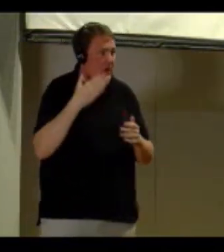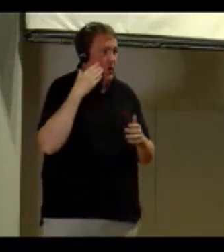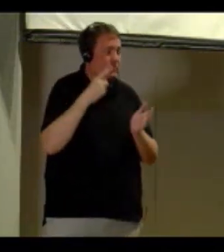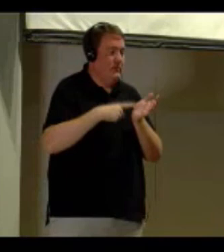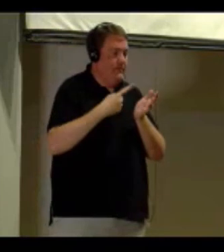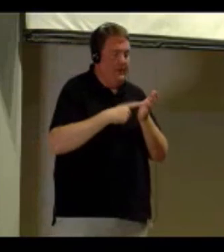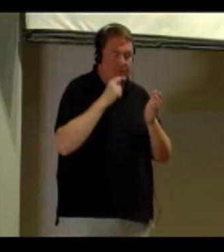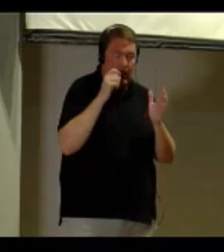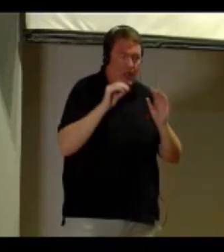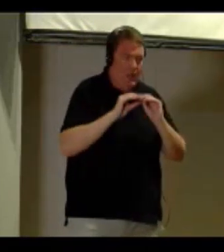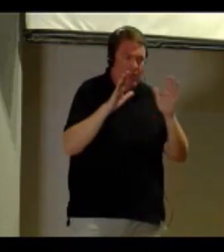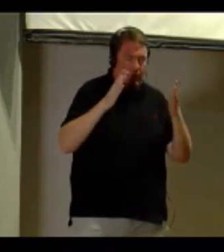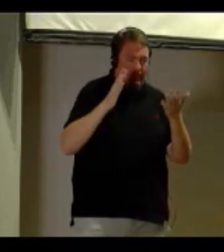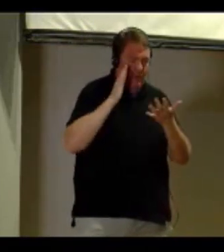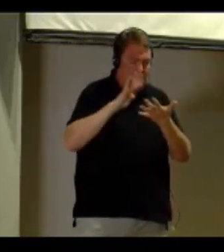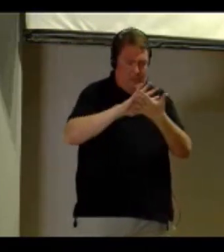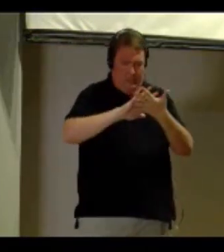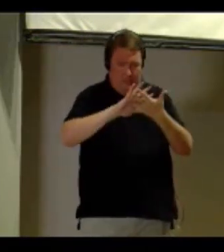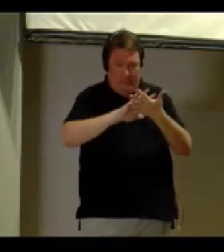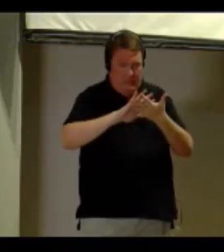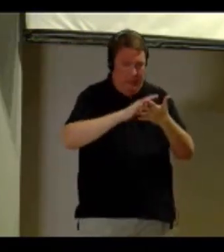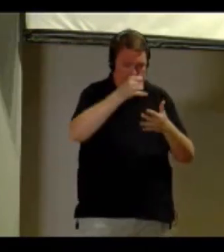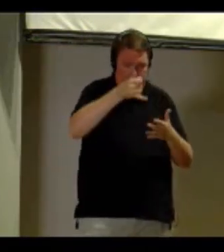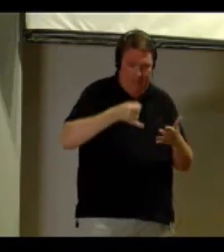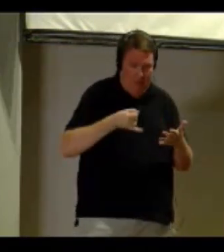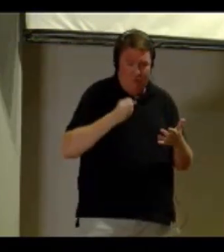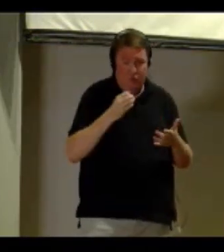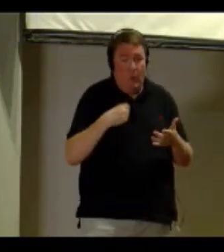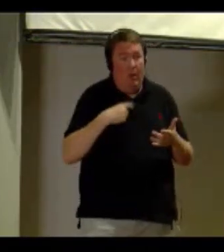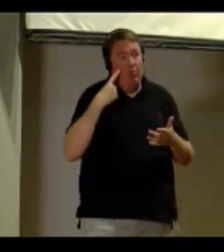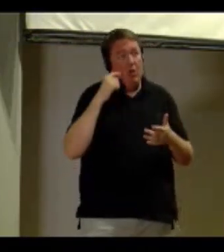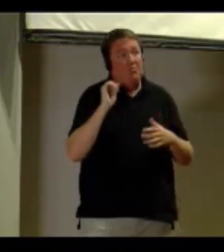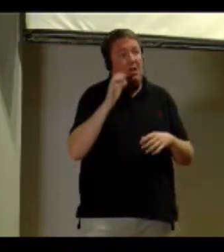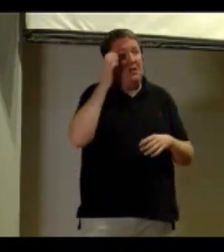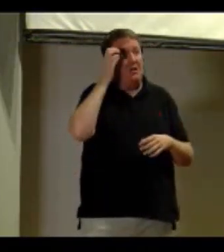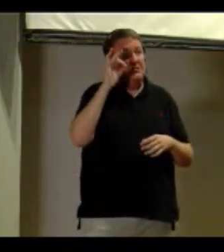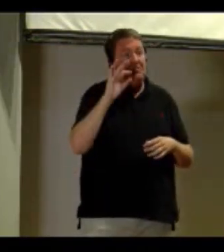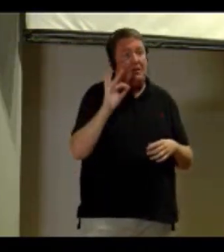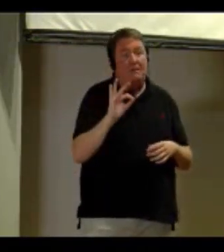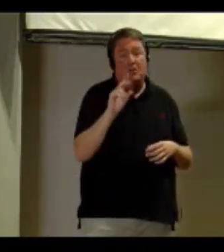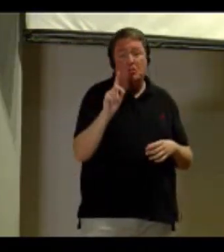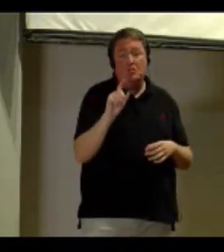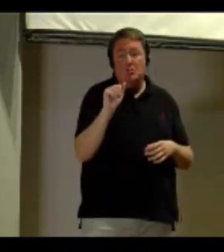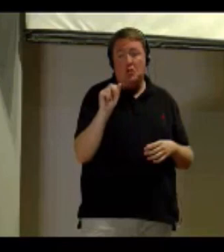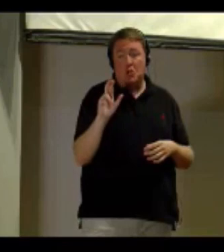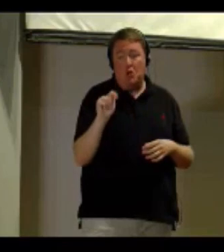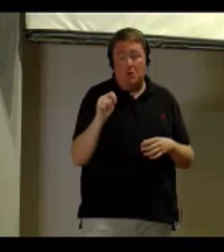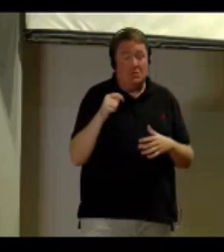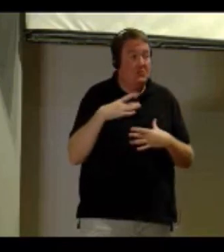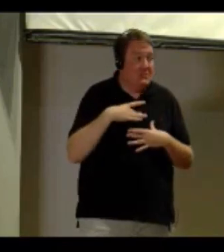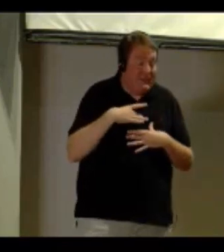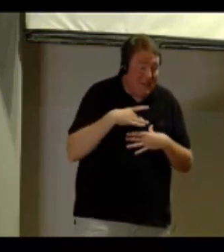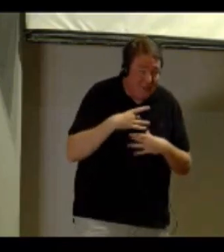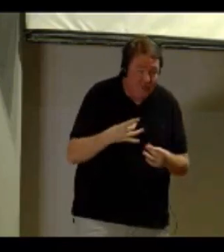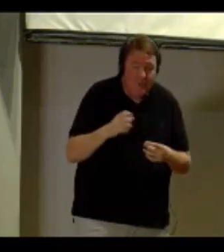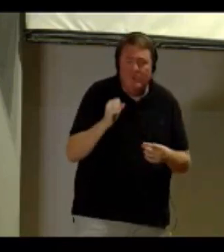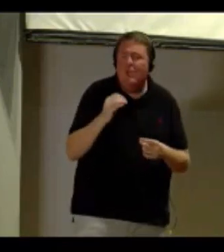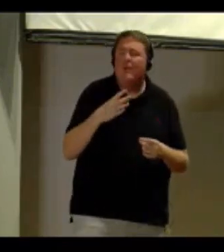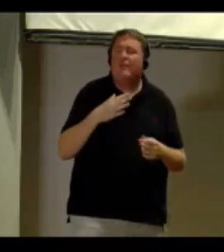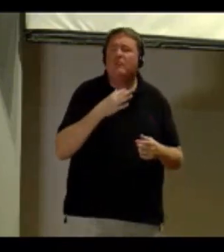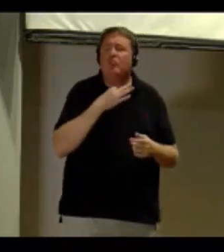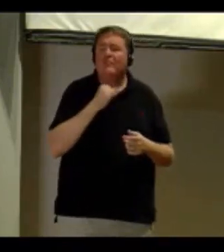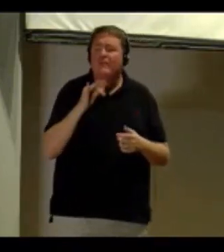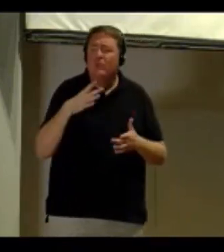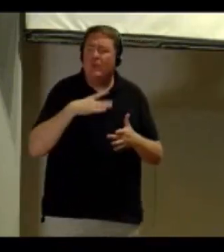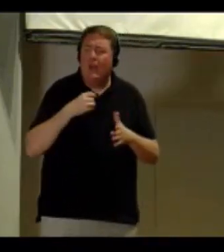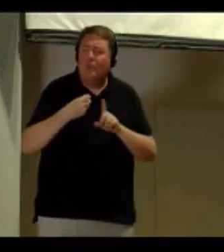lines that we can easily turn to. So I found this notion of a framework for reasoning quite interesting, and I wondered if you might like